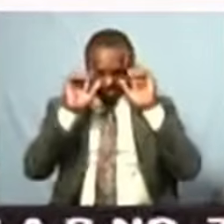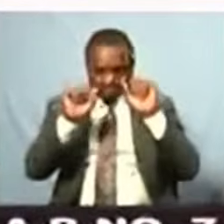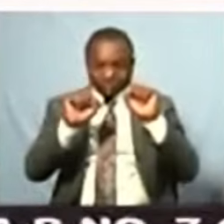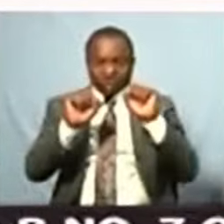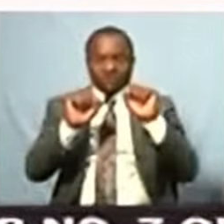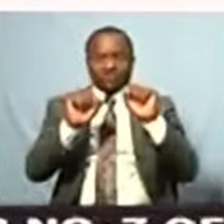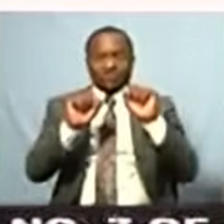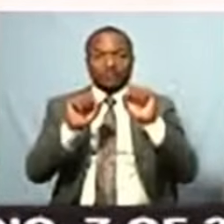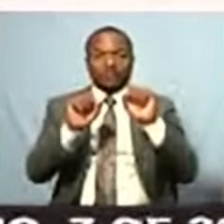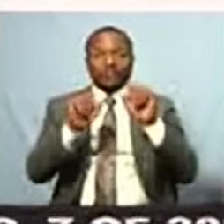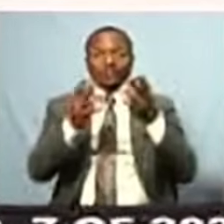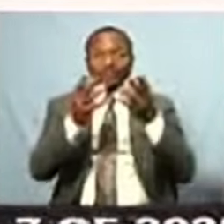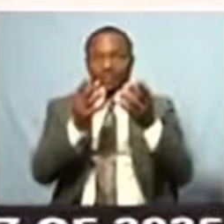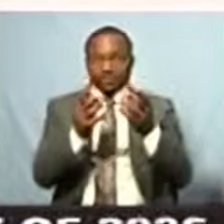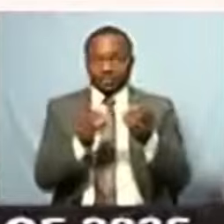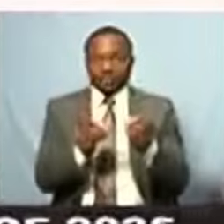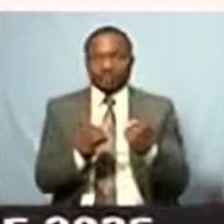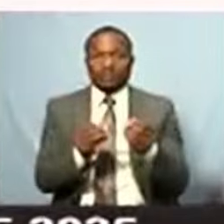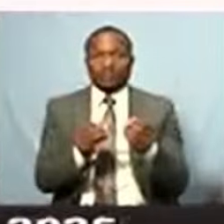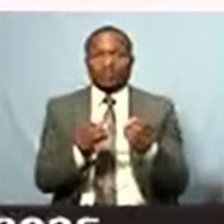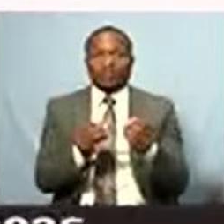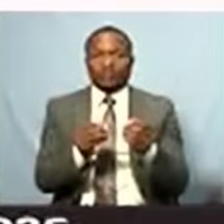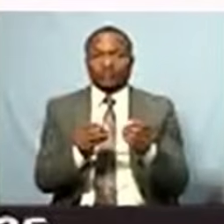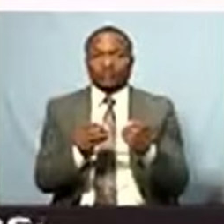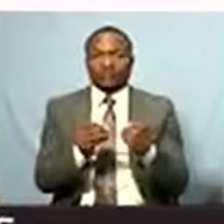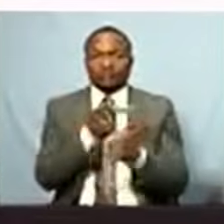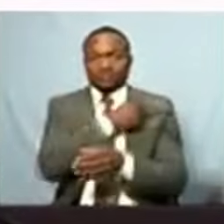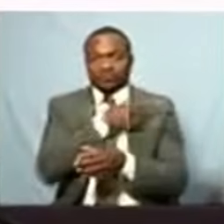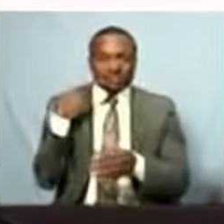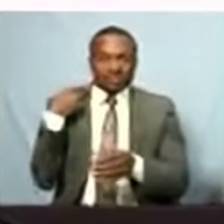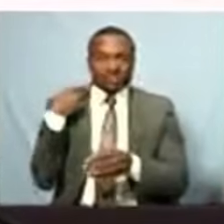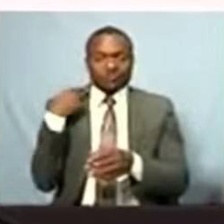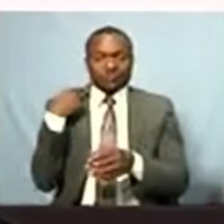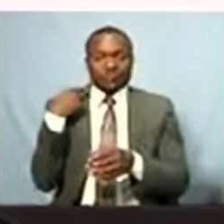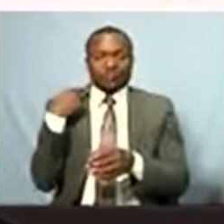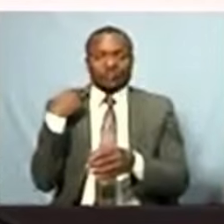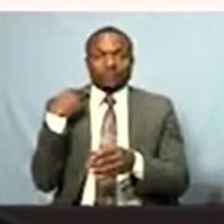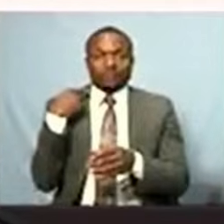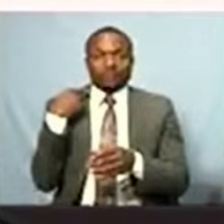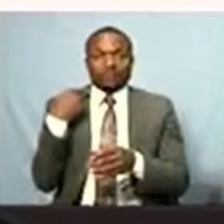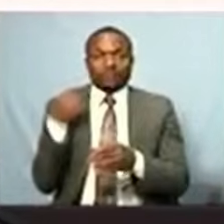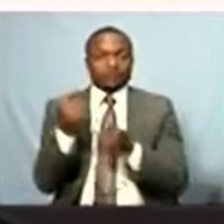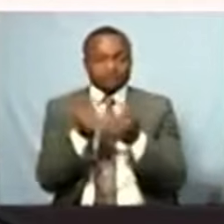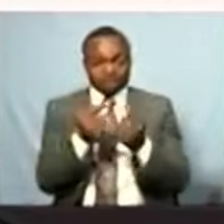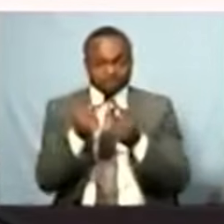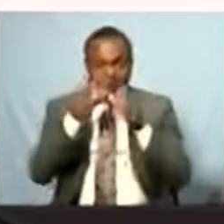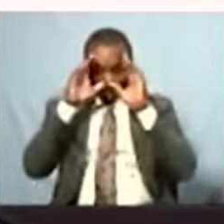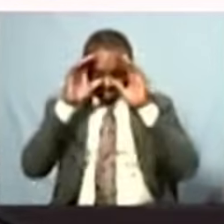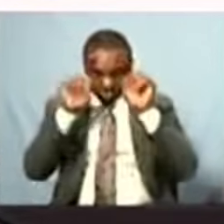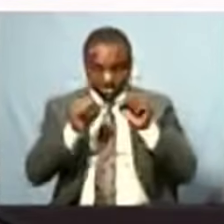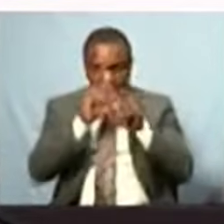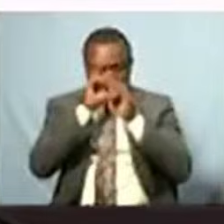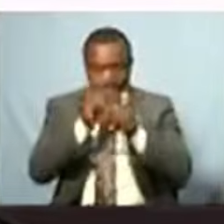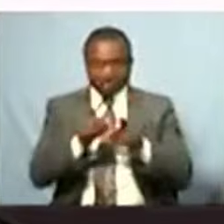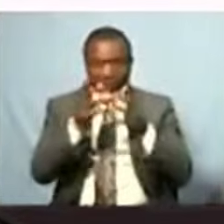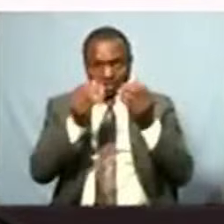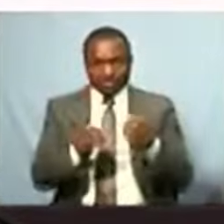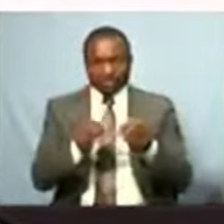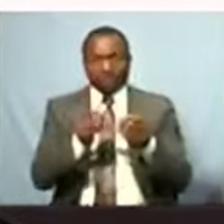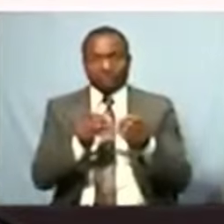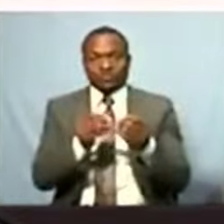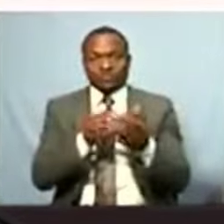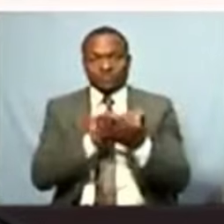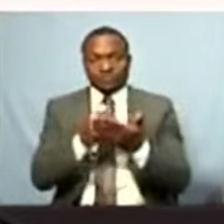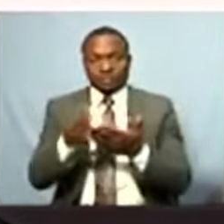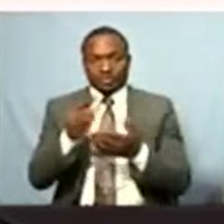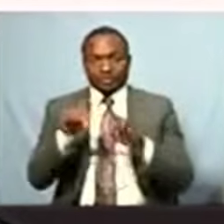dissolve the Parliament in circumstances where the President decides to dissolve the National Assembly due to the failure of the National Assembly to objectively